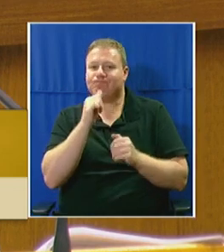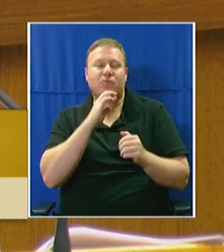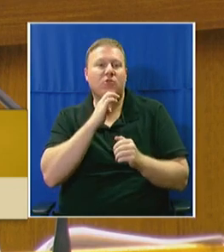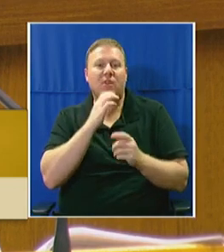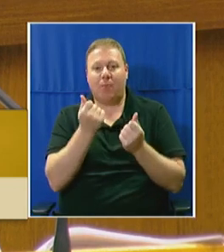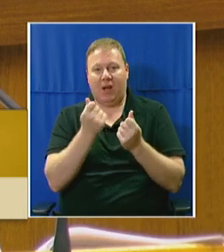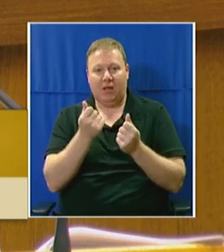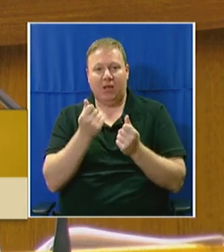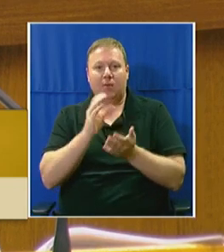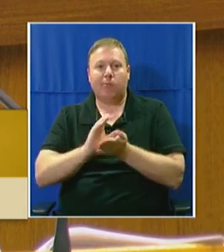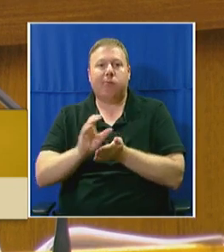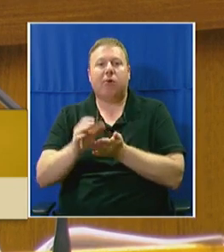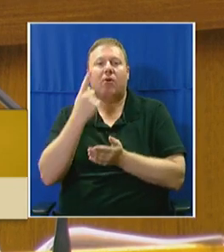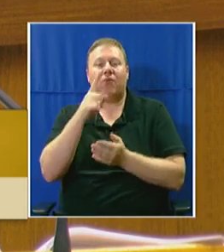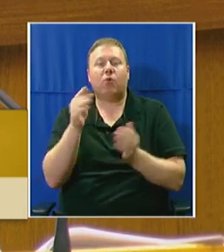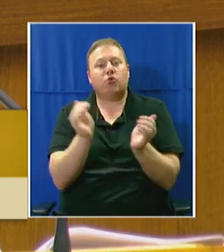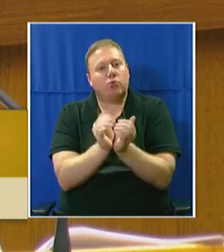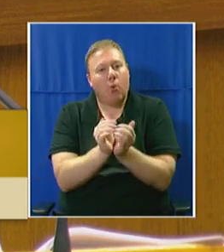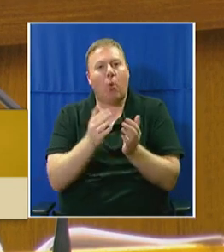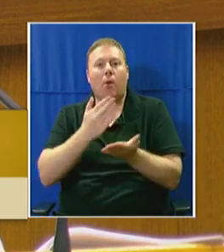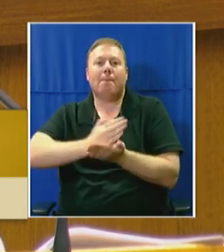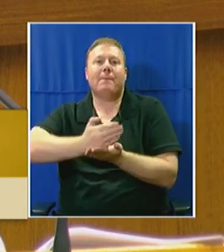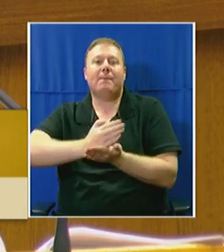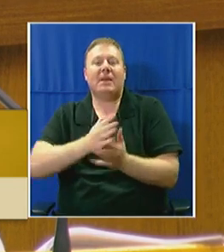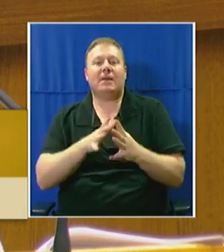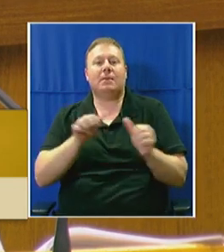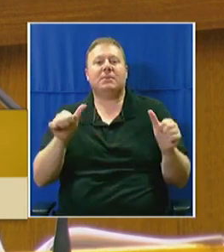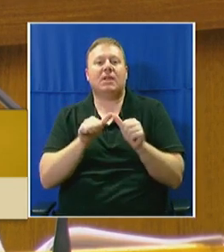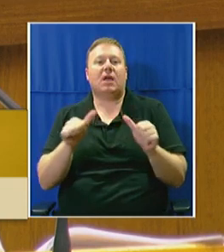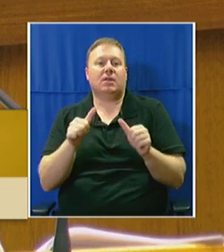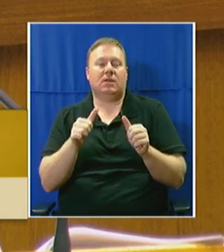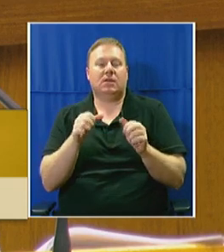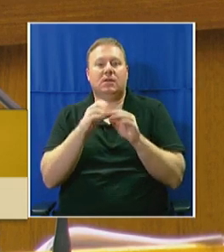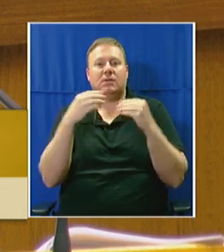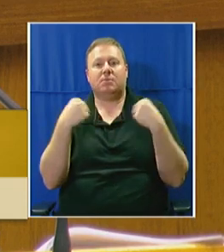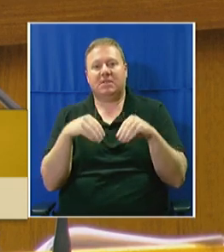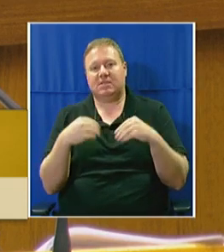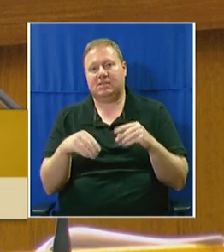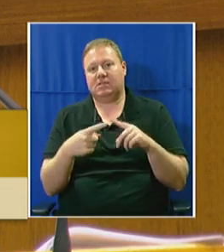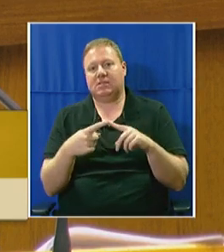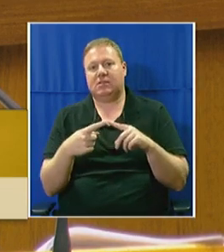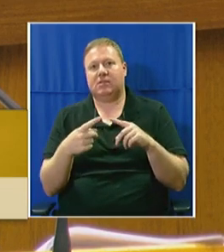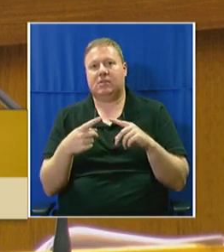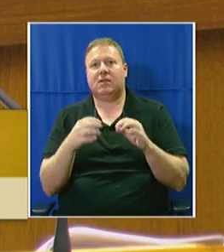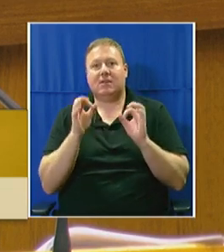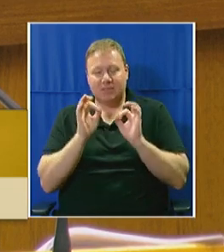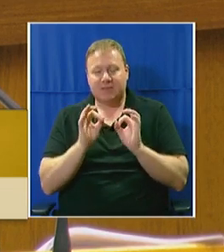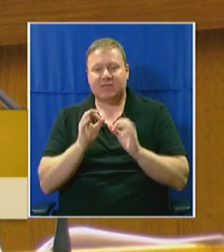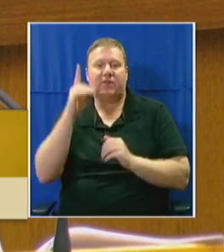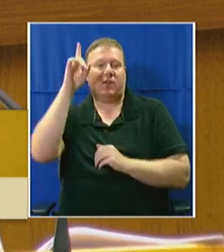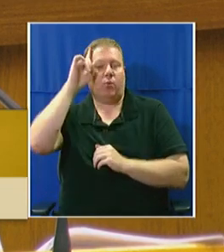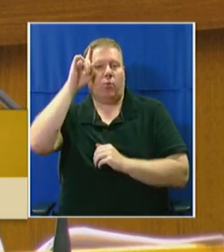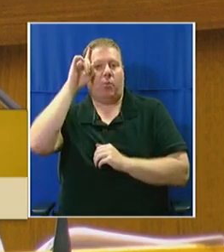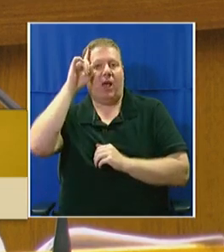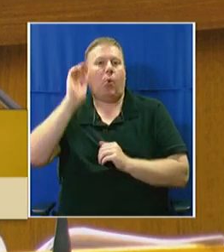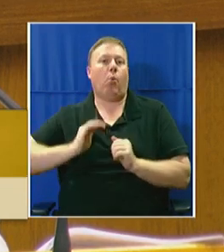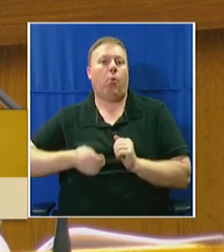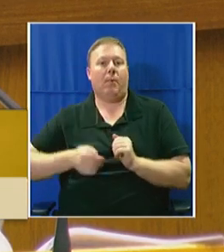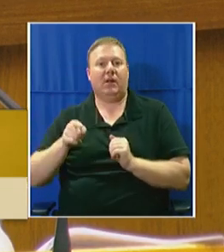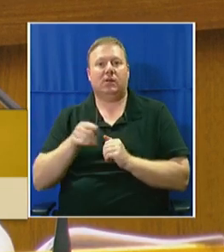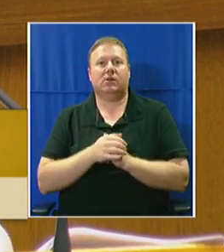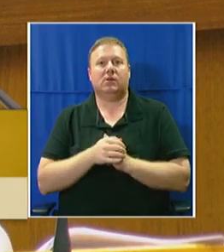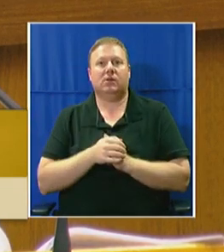mediumsized business mainly those led by black women in general and African in particular Youth and